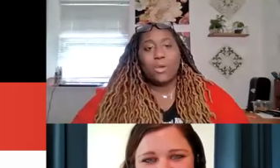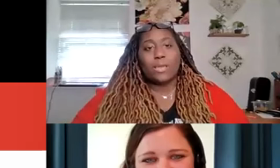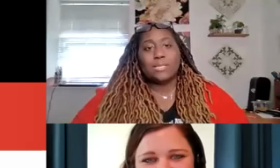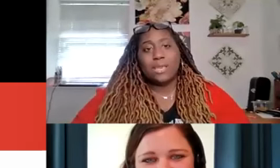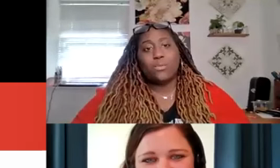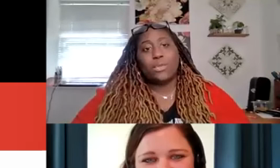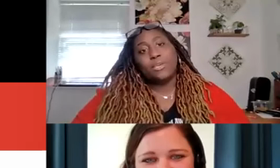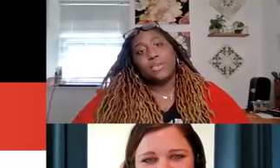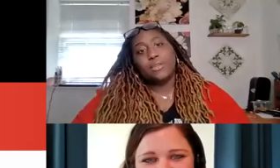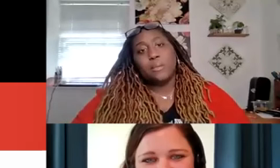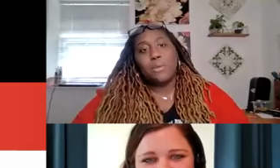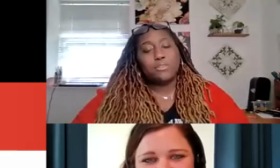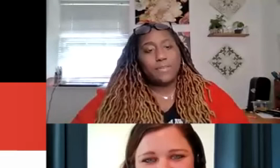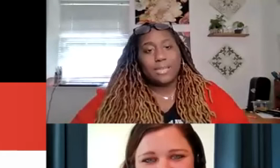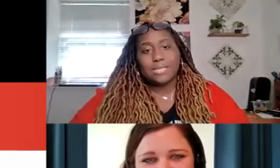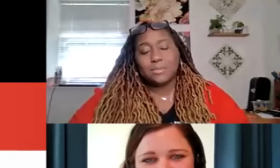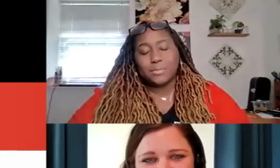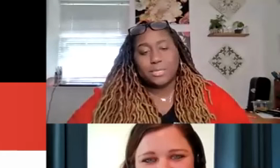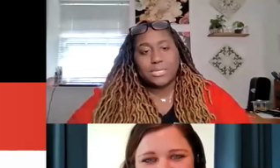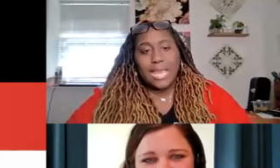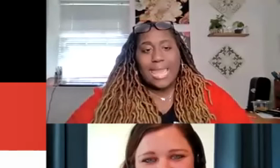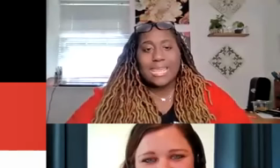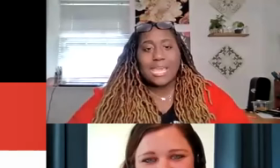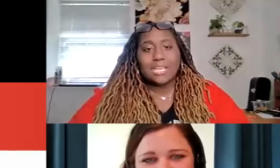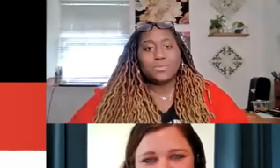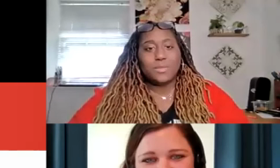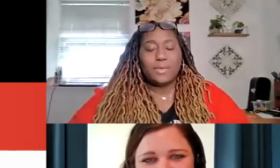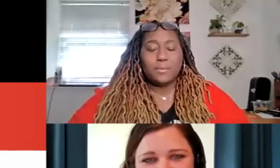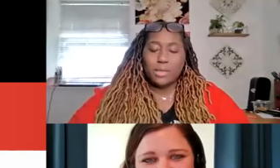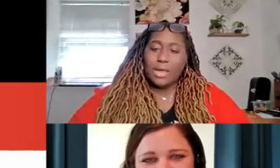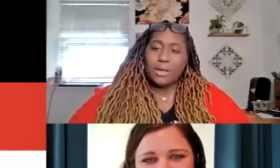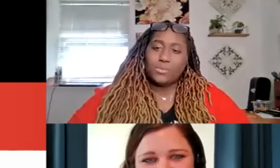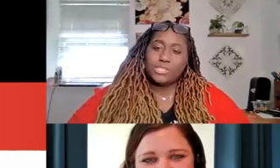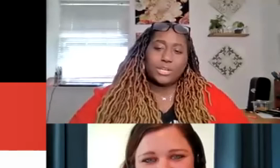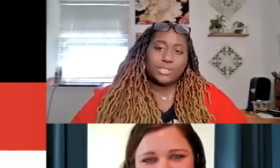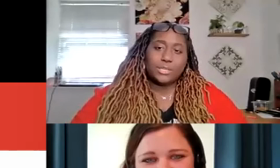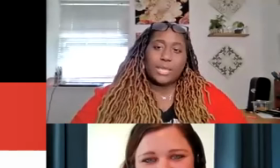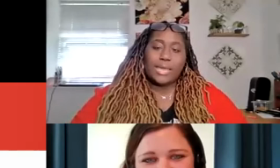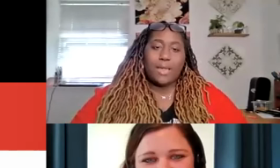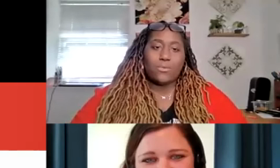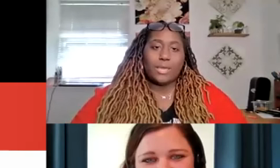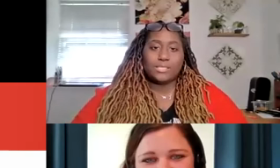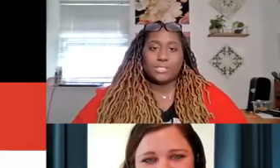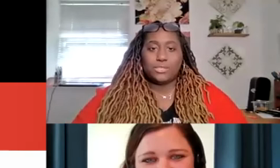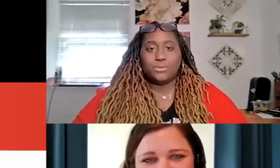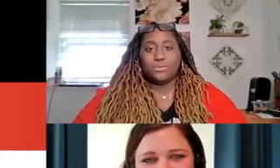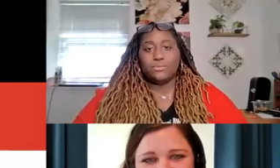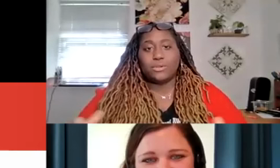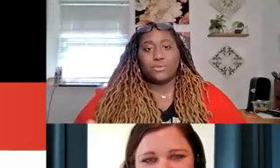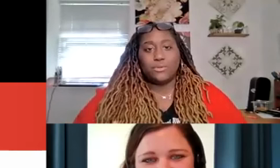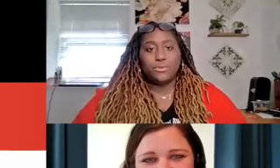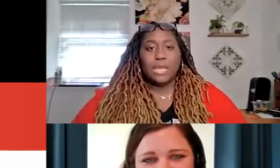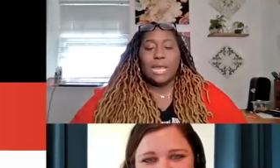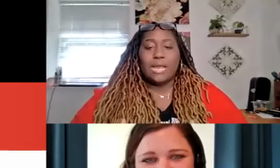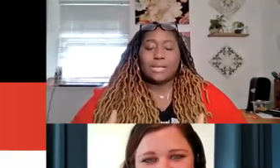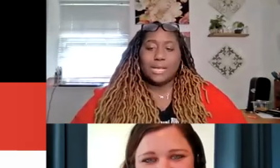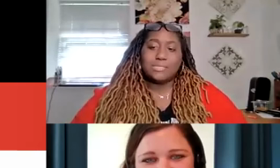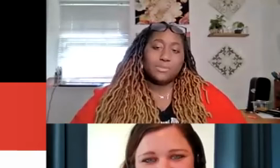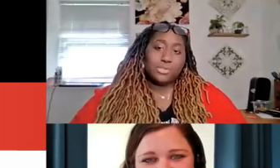at ways that we could motivate customers and engage with them. We started looking at ways to